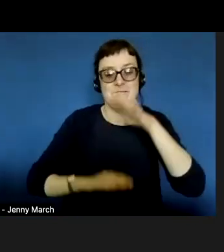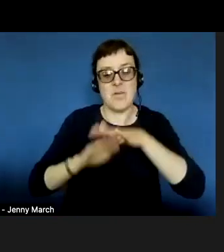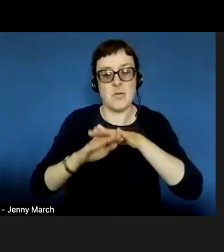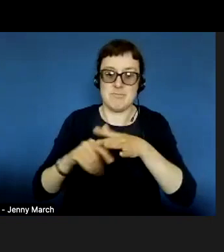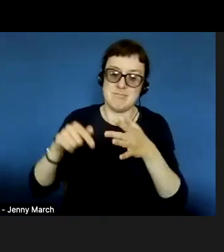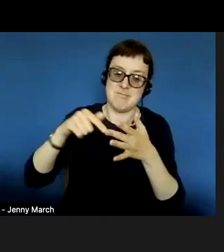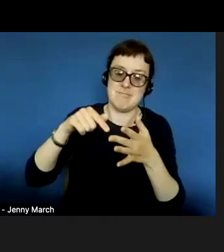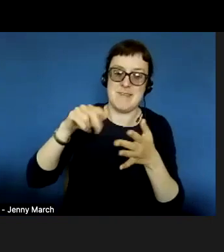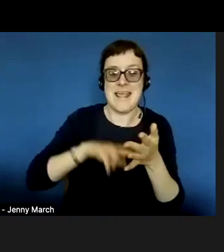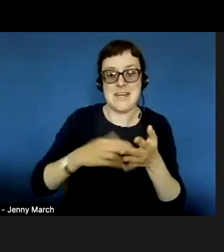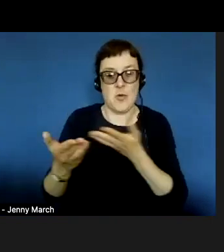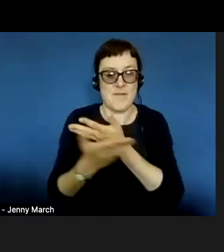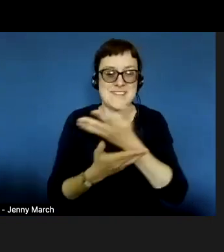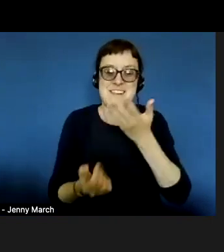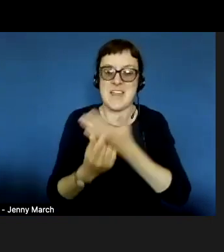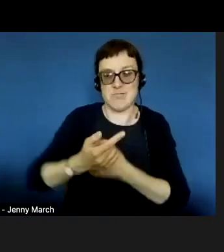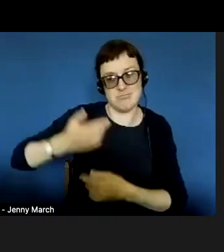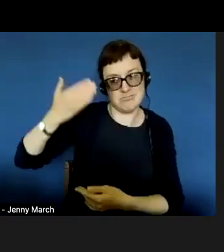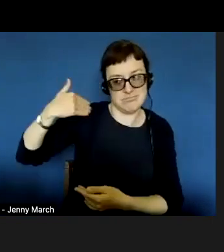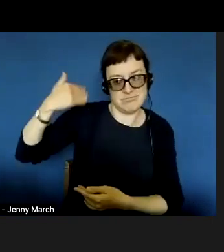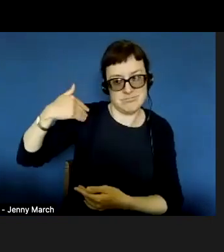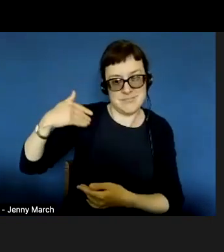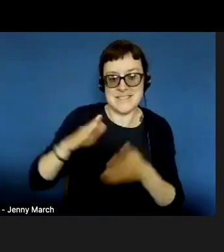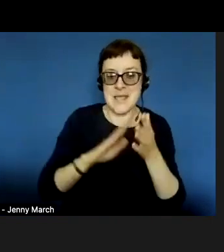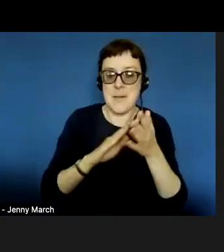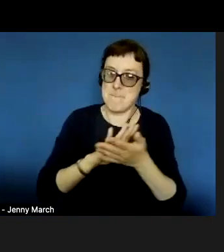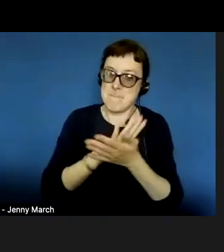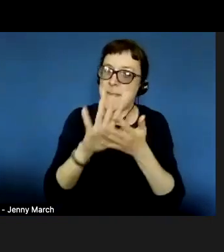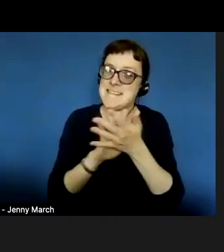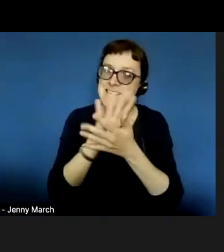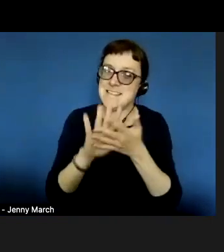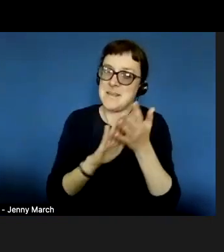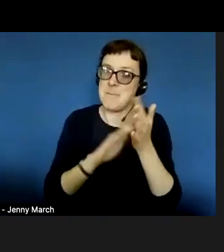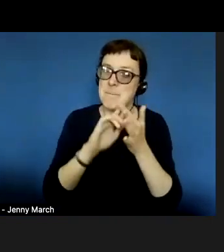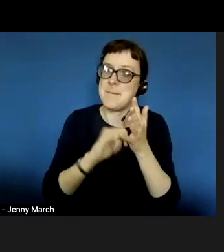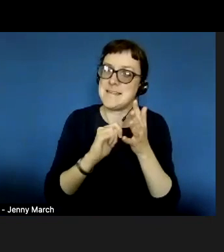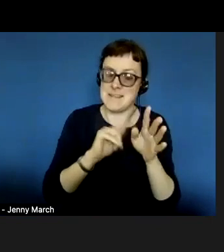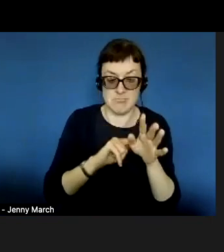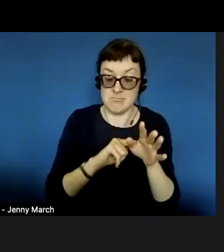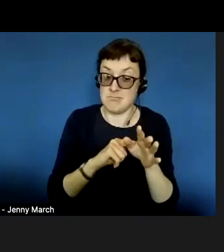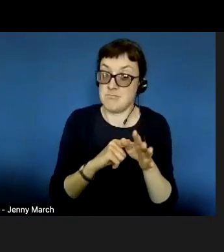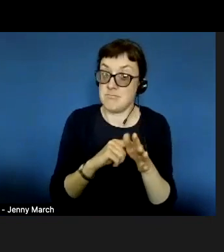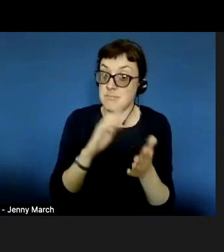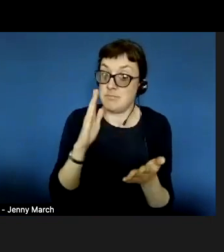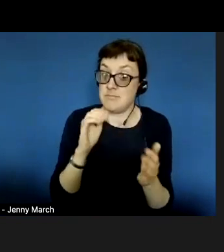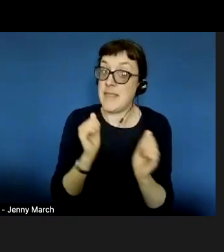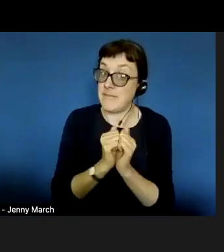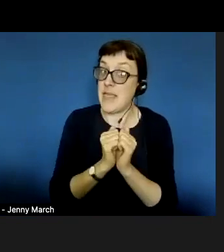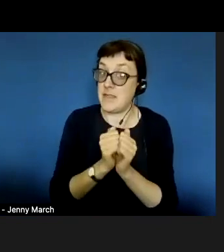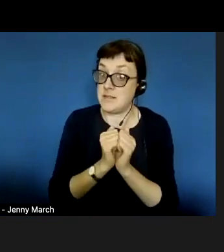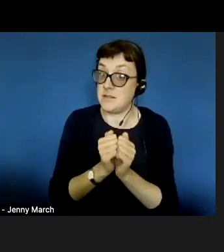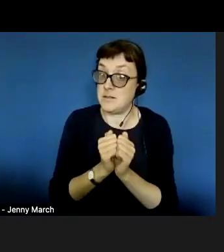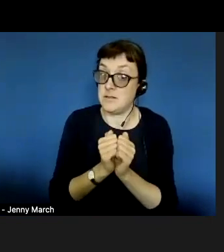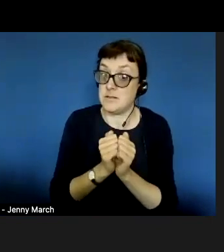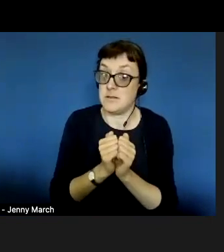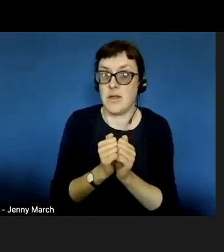ago, was messy is valid, and the idea of projecting,